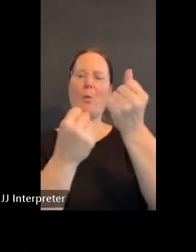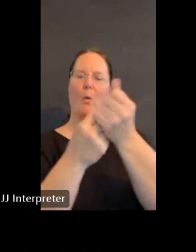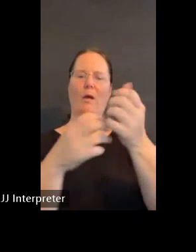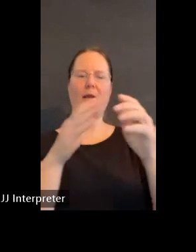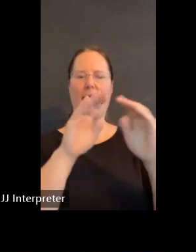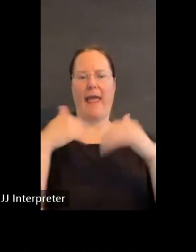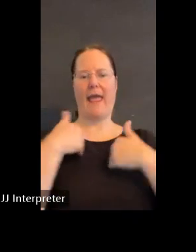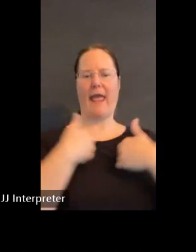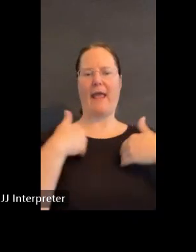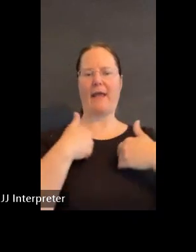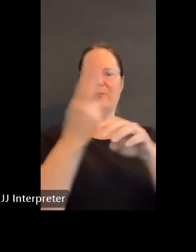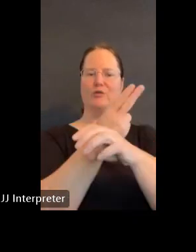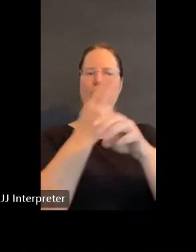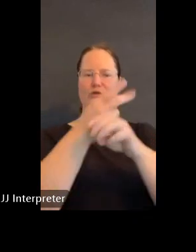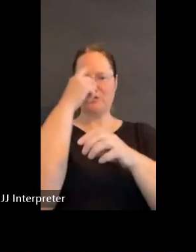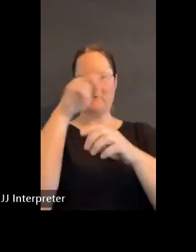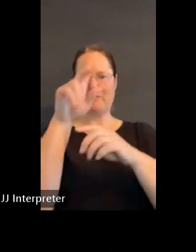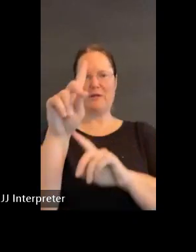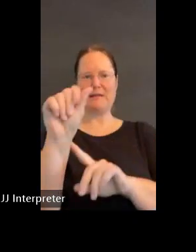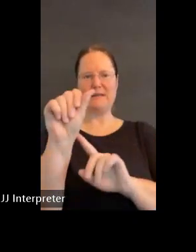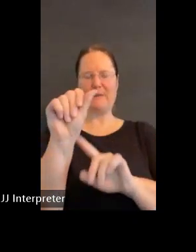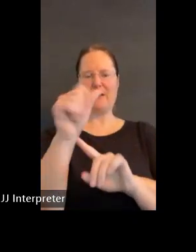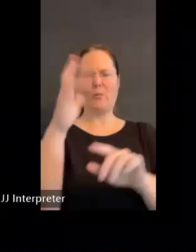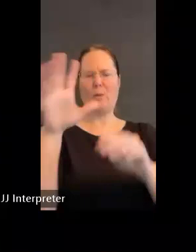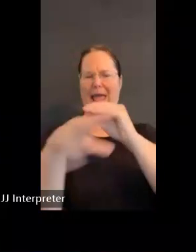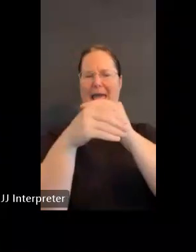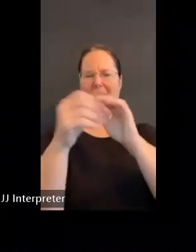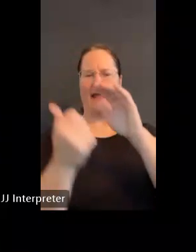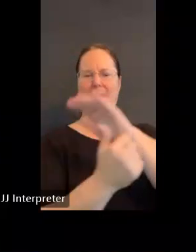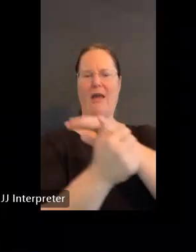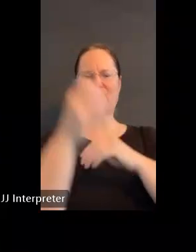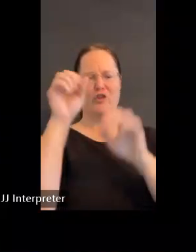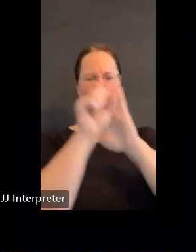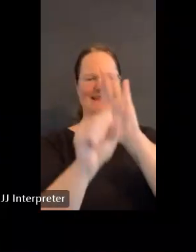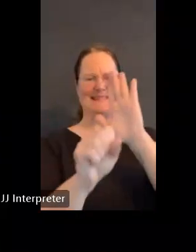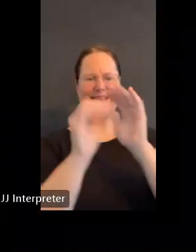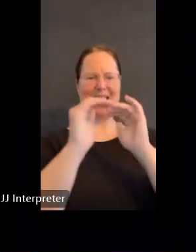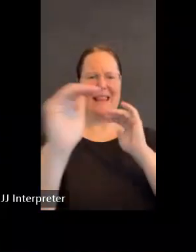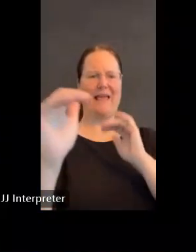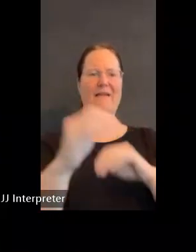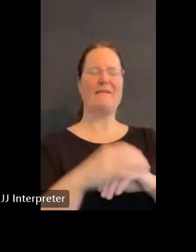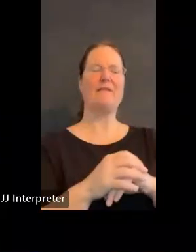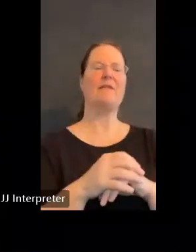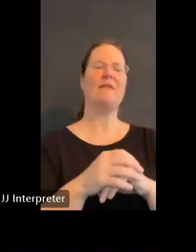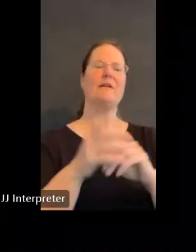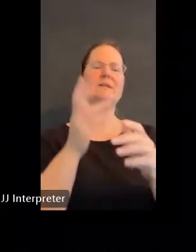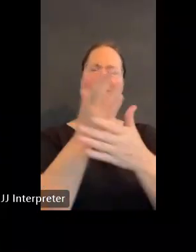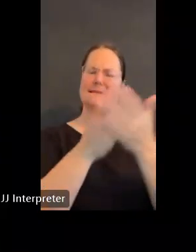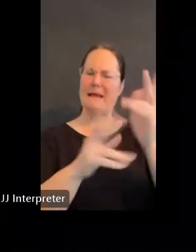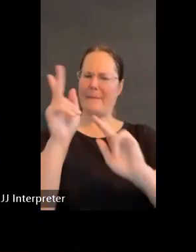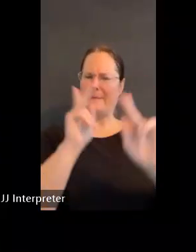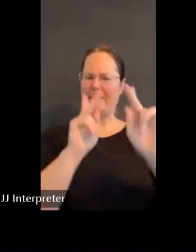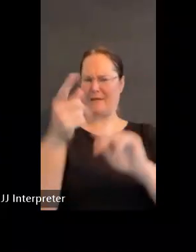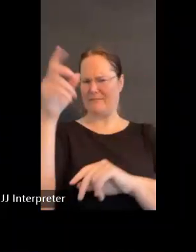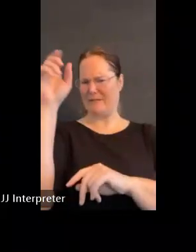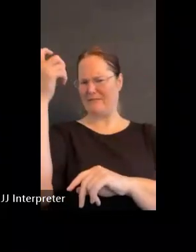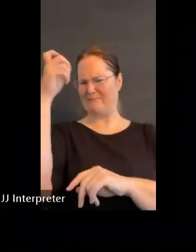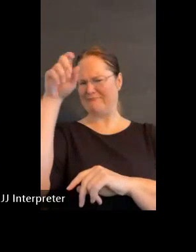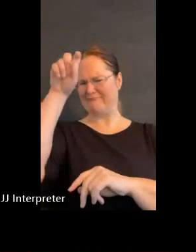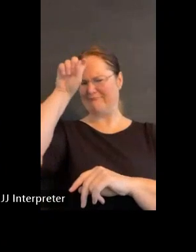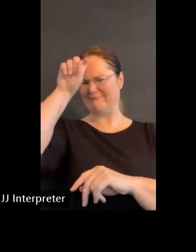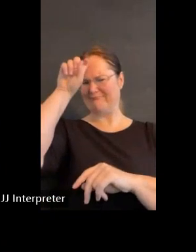want to provide a little clarification. Sometimes folks ask, well, what's the difference between national origin and ancestry? Aren't they pretty similar?